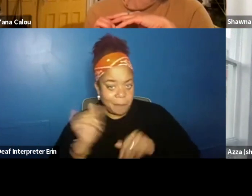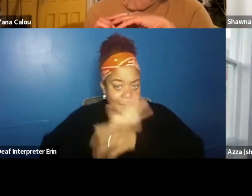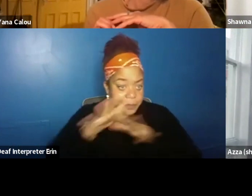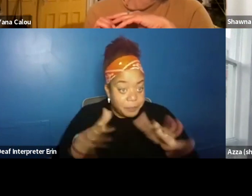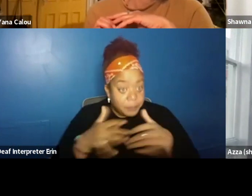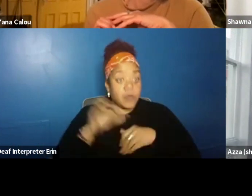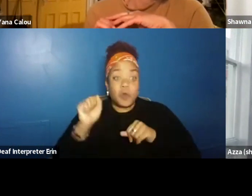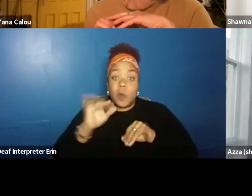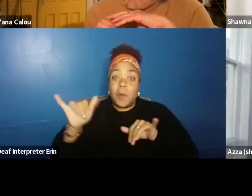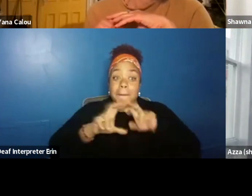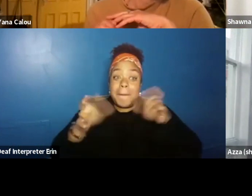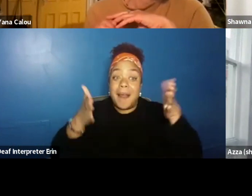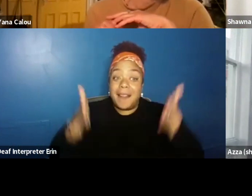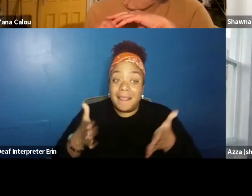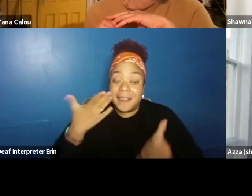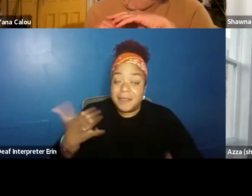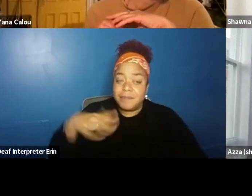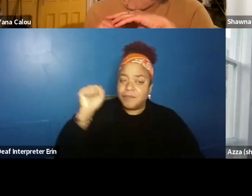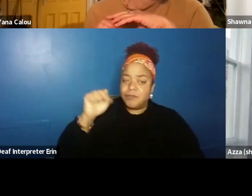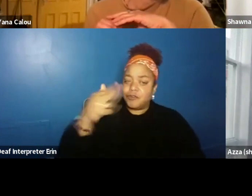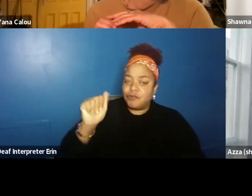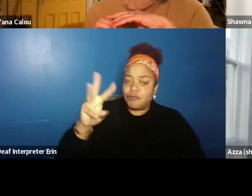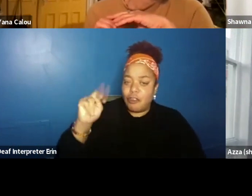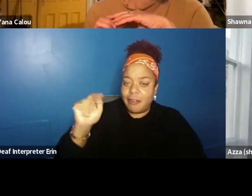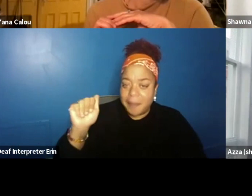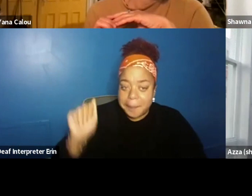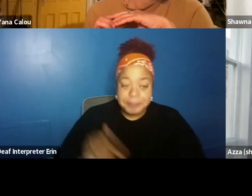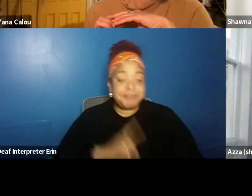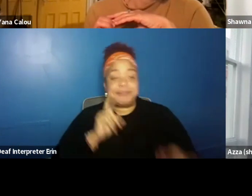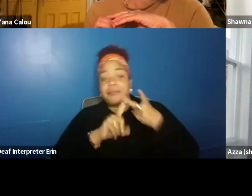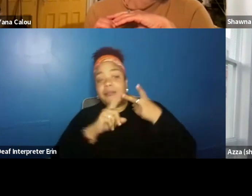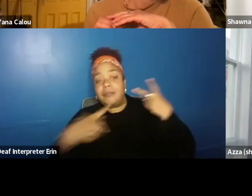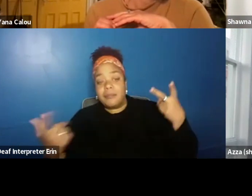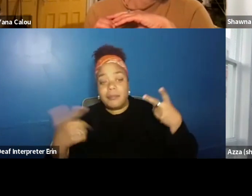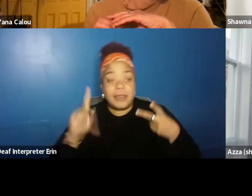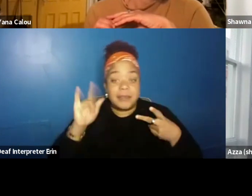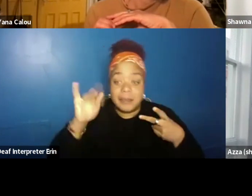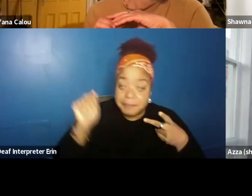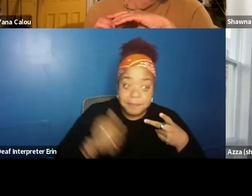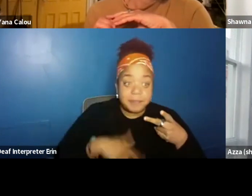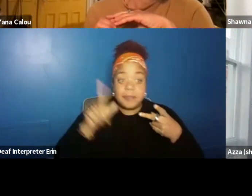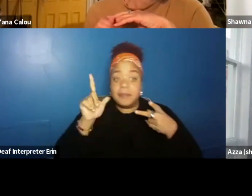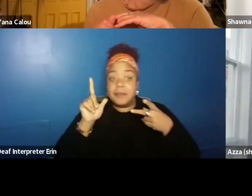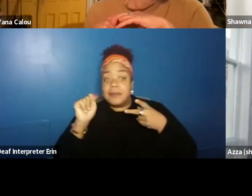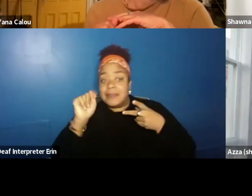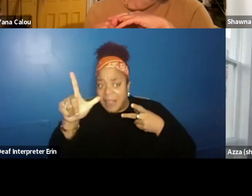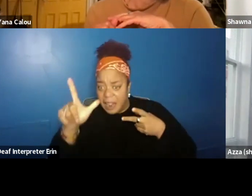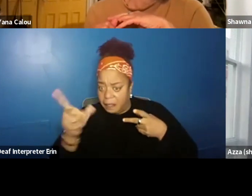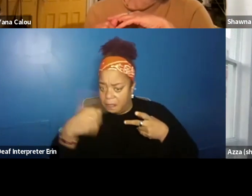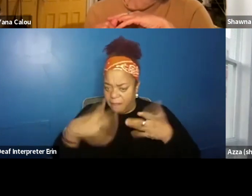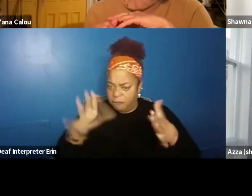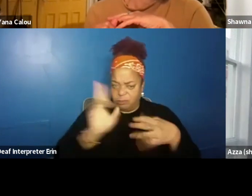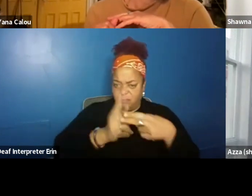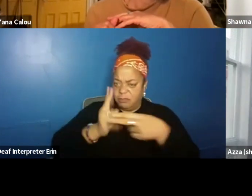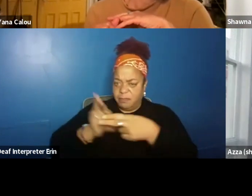and Yana and Aziza and TL have spoken about, right? That we are all working within systems that also kind